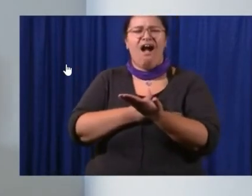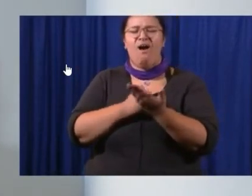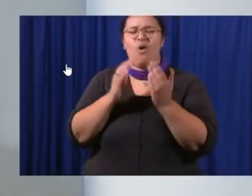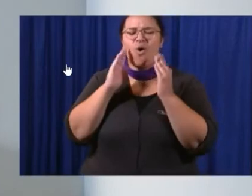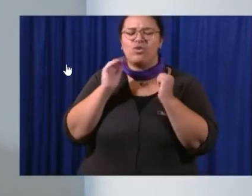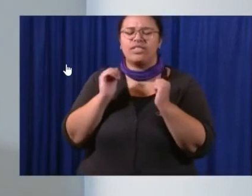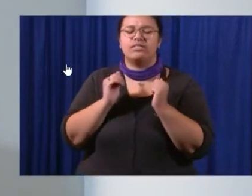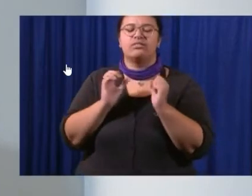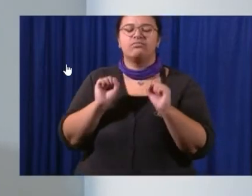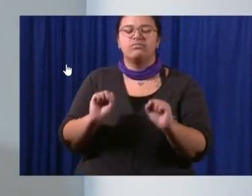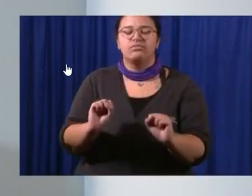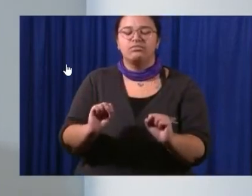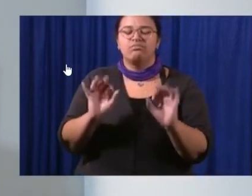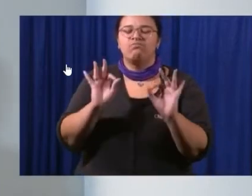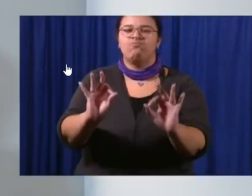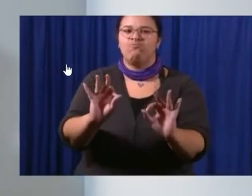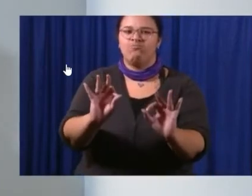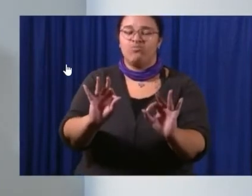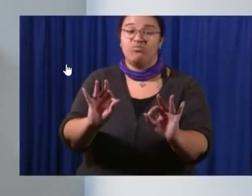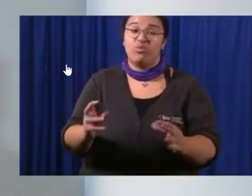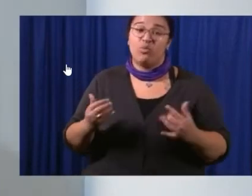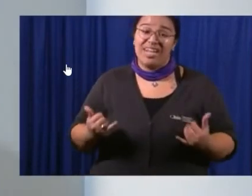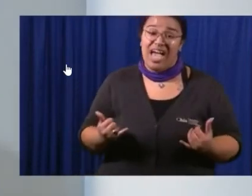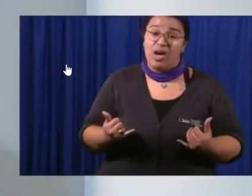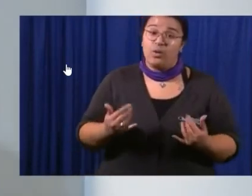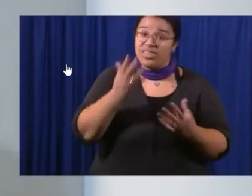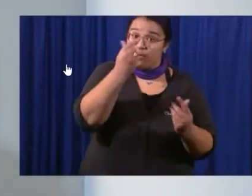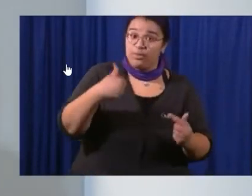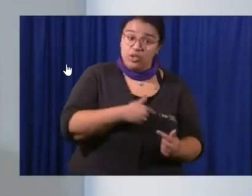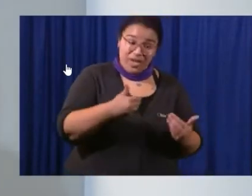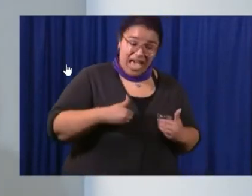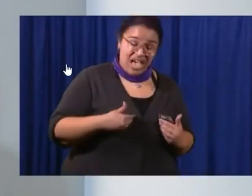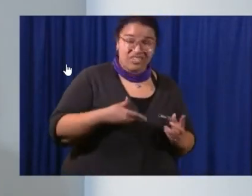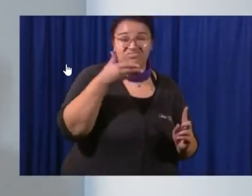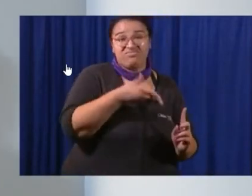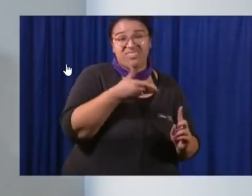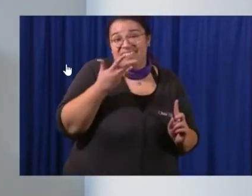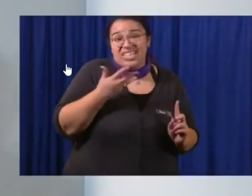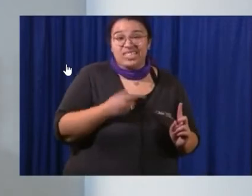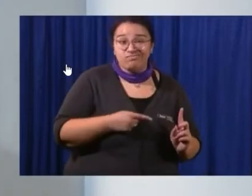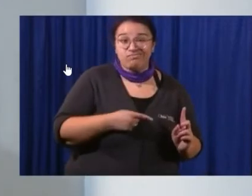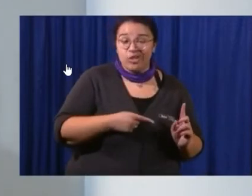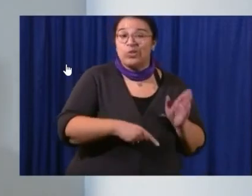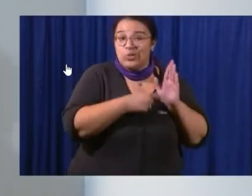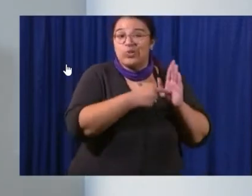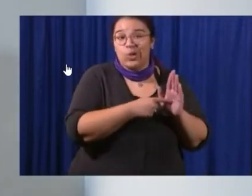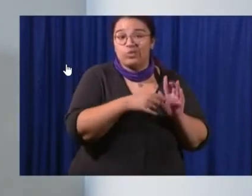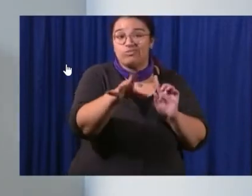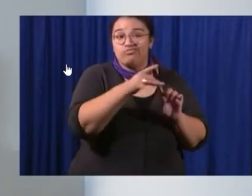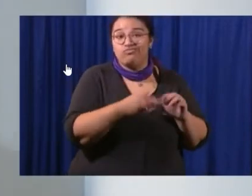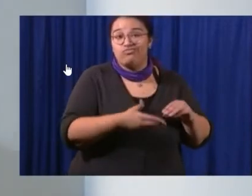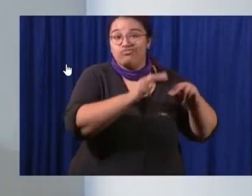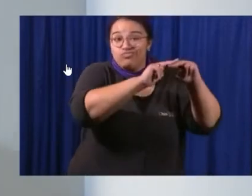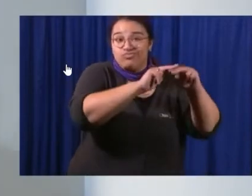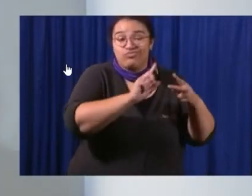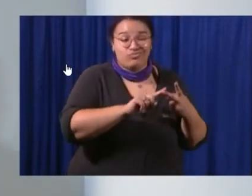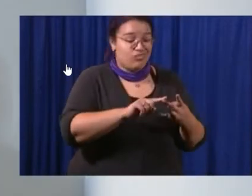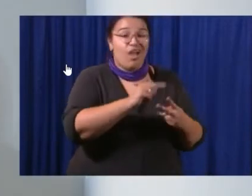shape. But as of right now, the data is the data. It does show us going up in some areas. It does show hospitalizations go up. It does